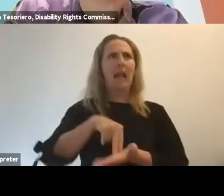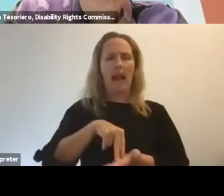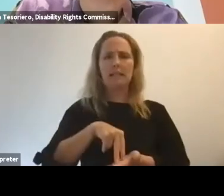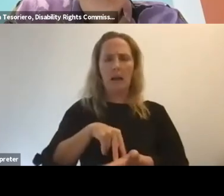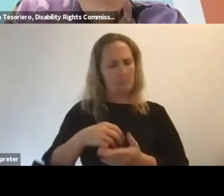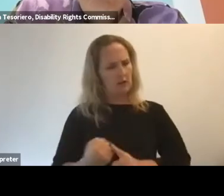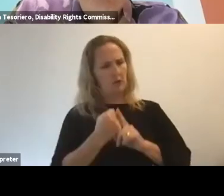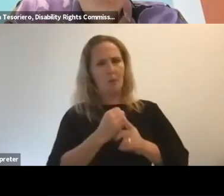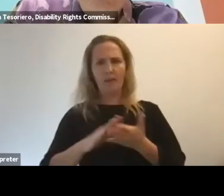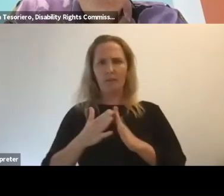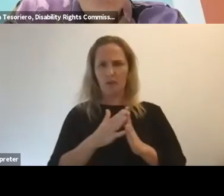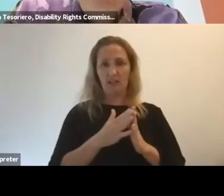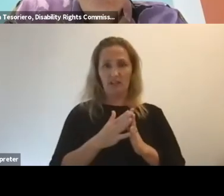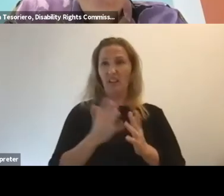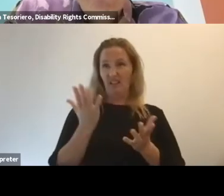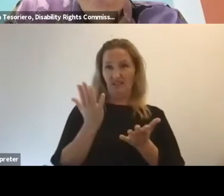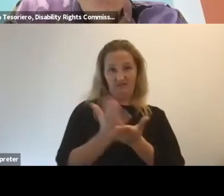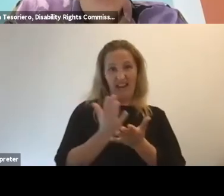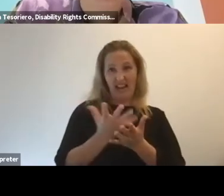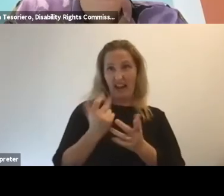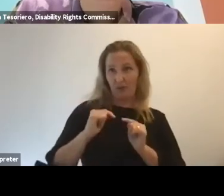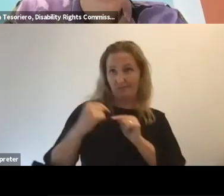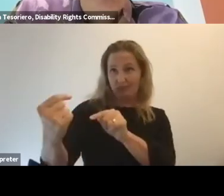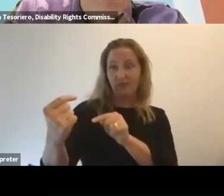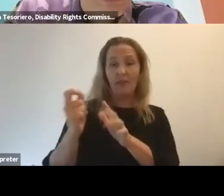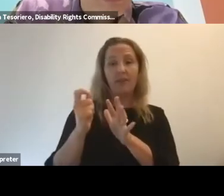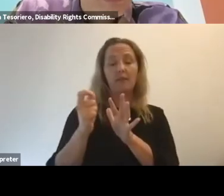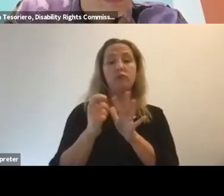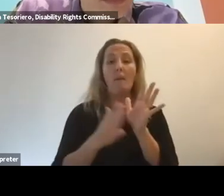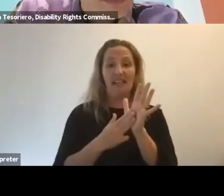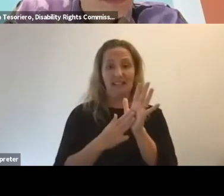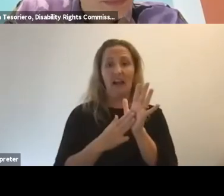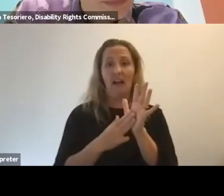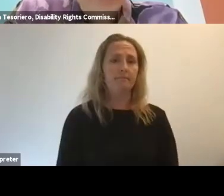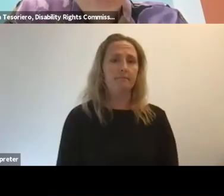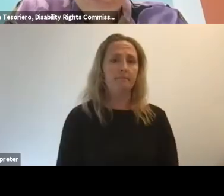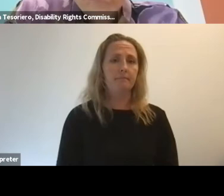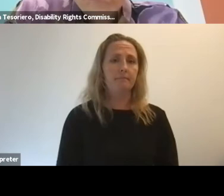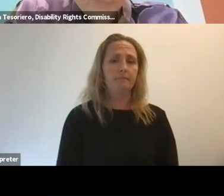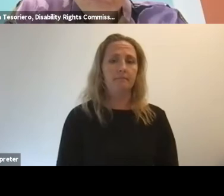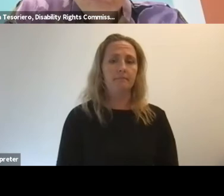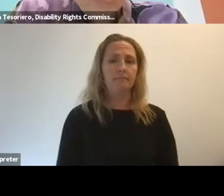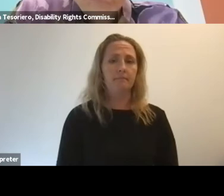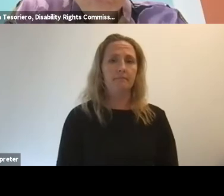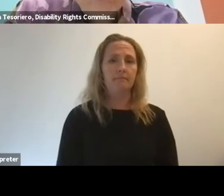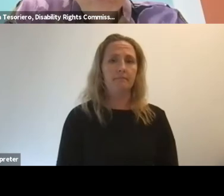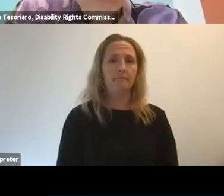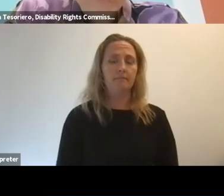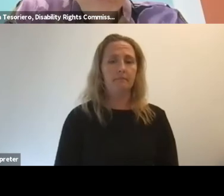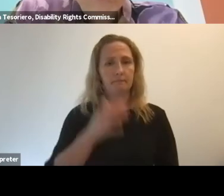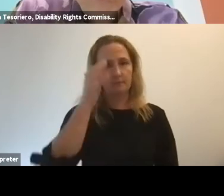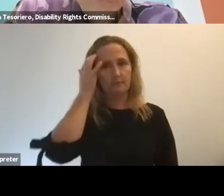you know, take on the Prime Minister in terms of what he felt was undue pressure. You're nodding there, Melissa.